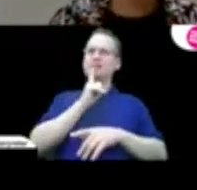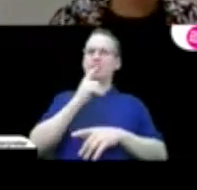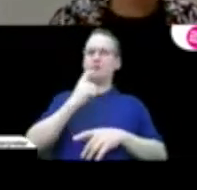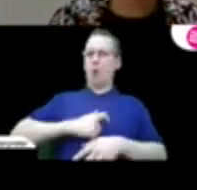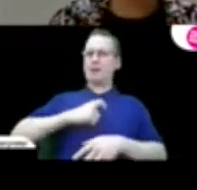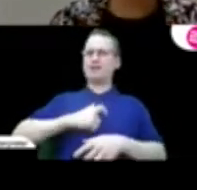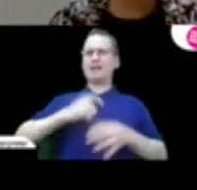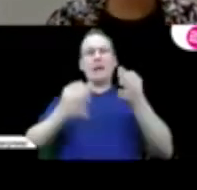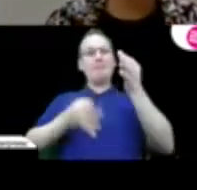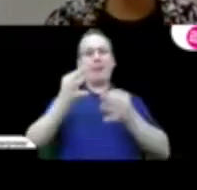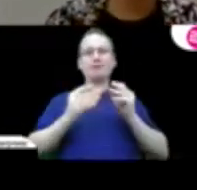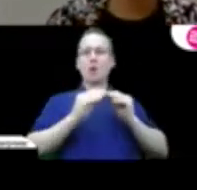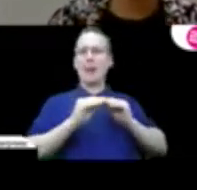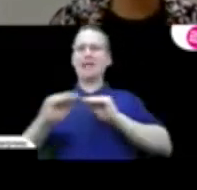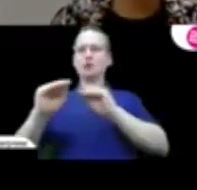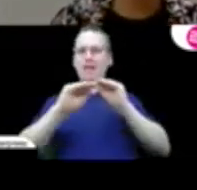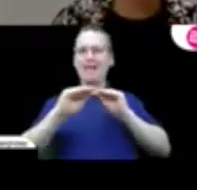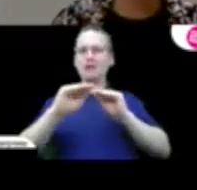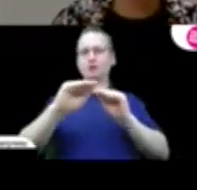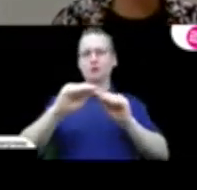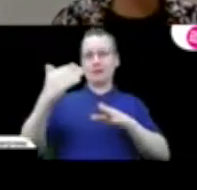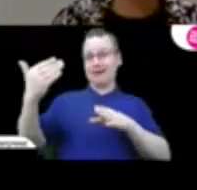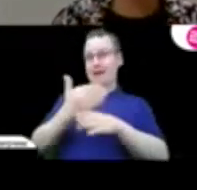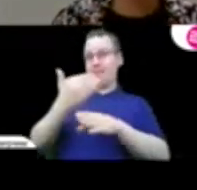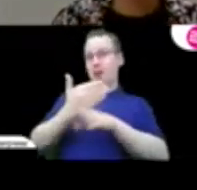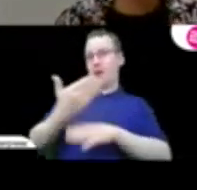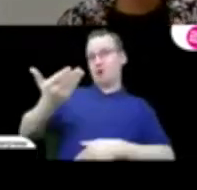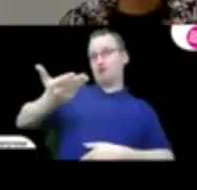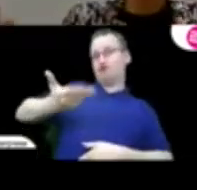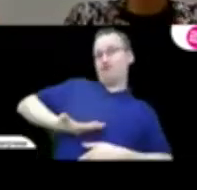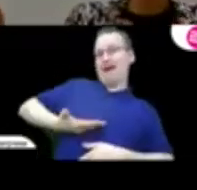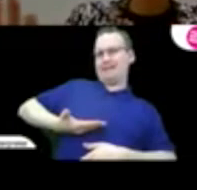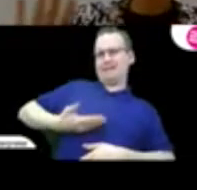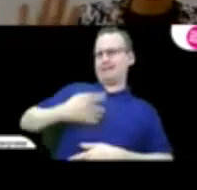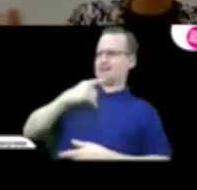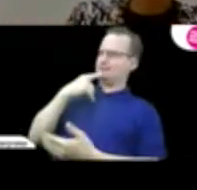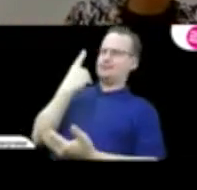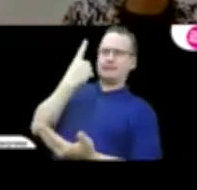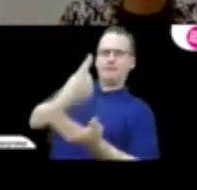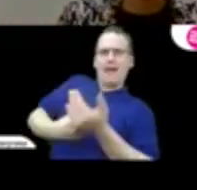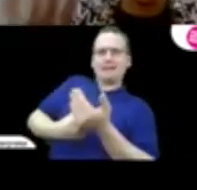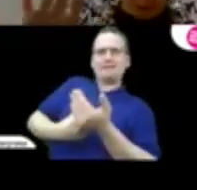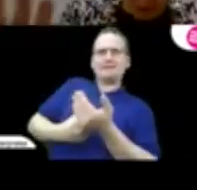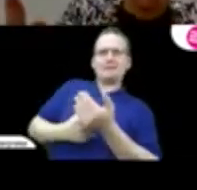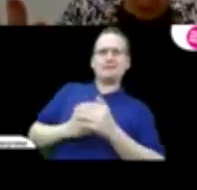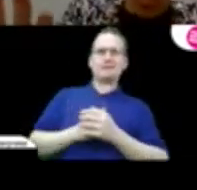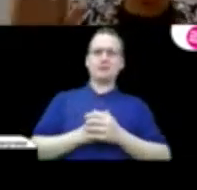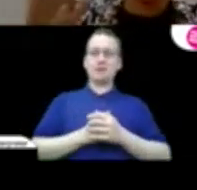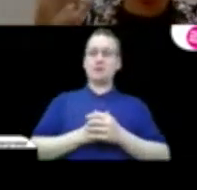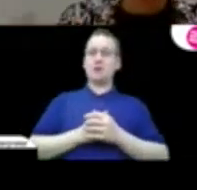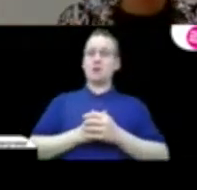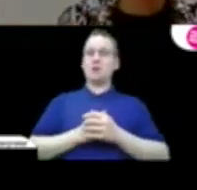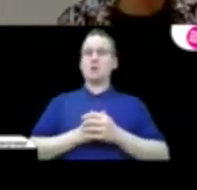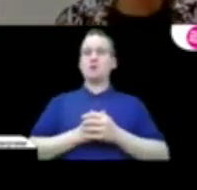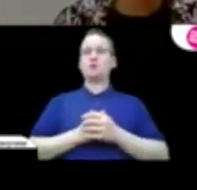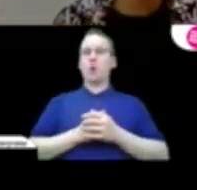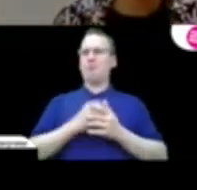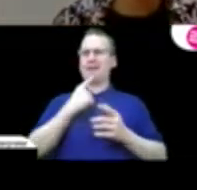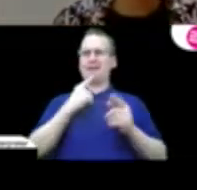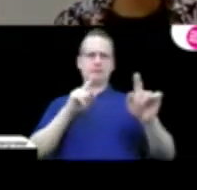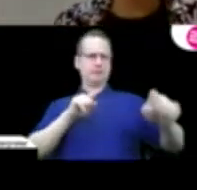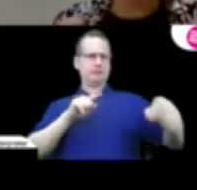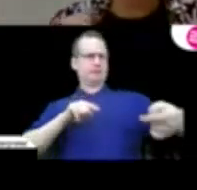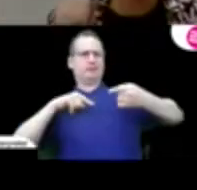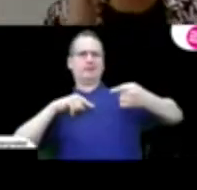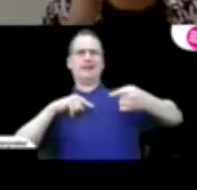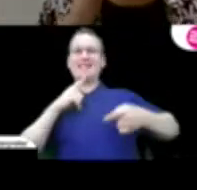political, educational and employment rights. So the states countered this, and they began to